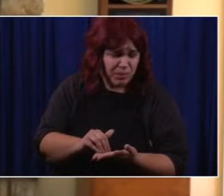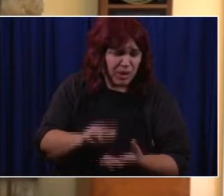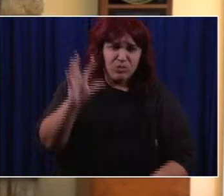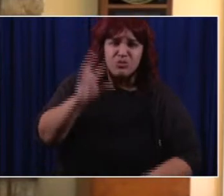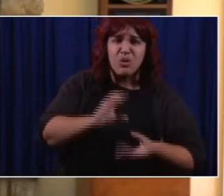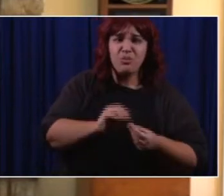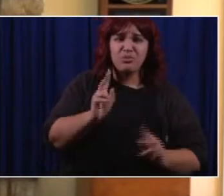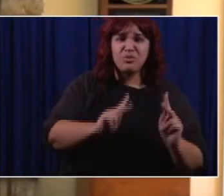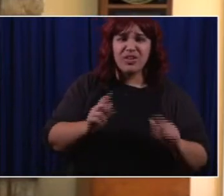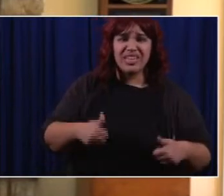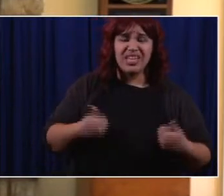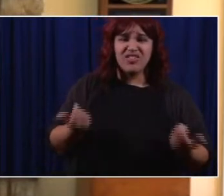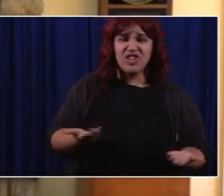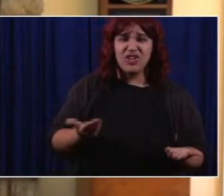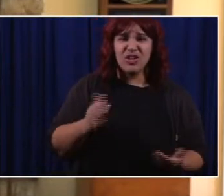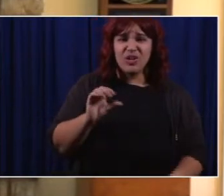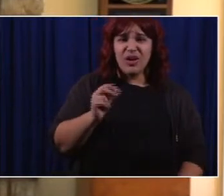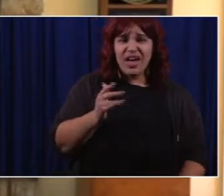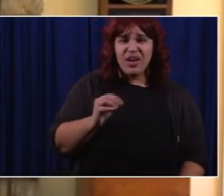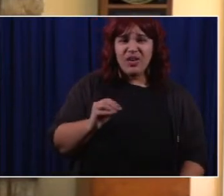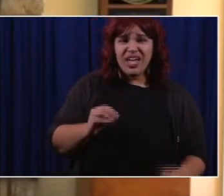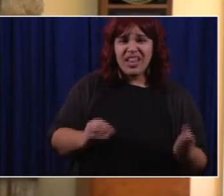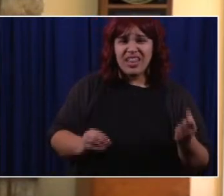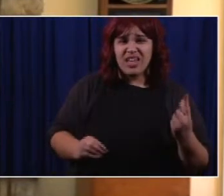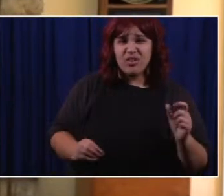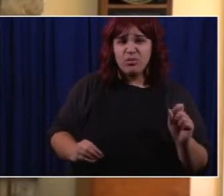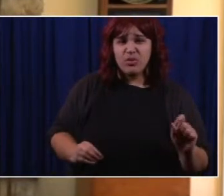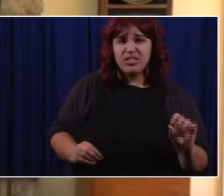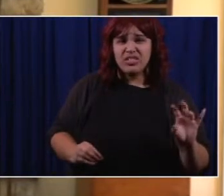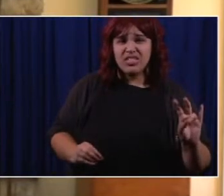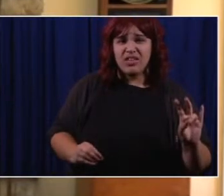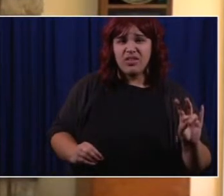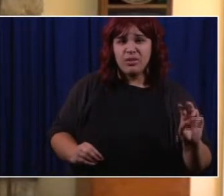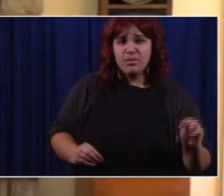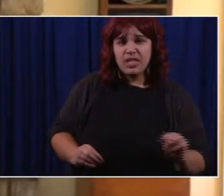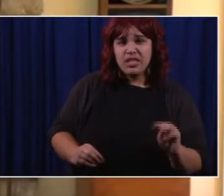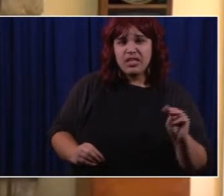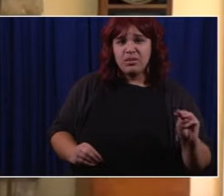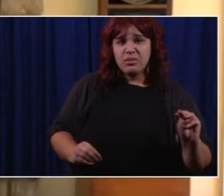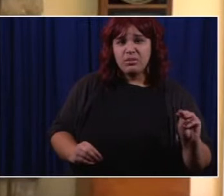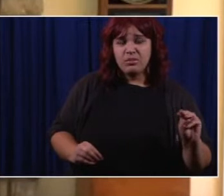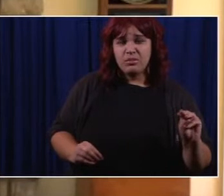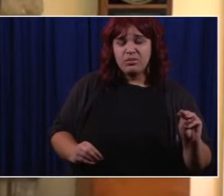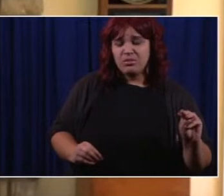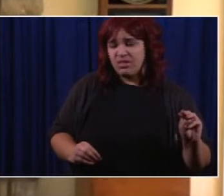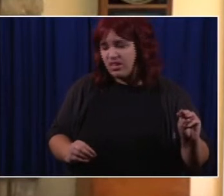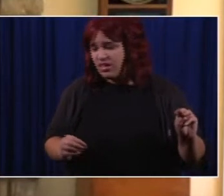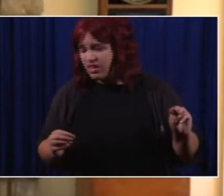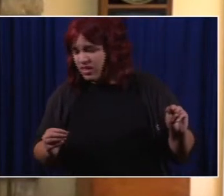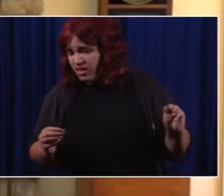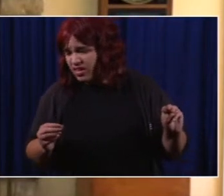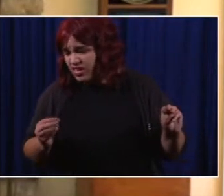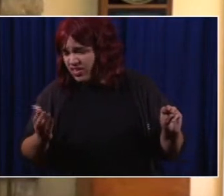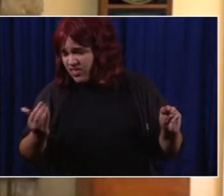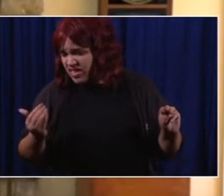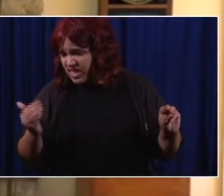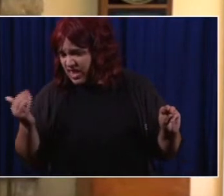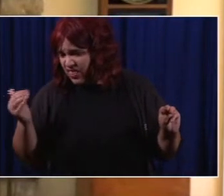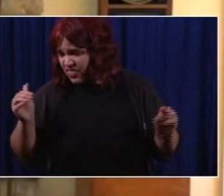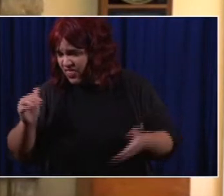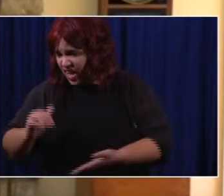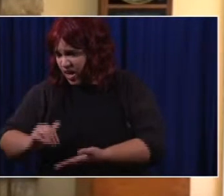million people, but yet you keep telling us to have hope. 15,000 versus 11.7